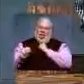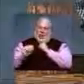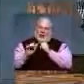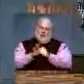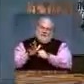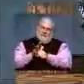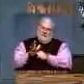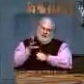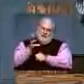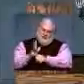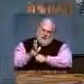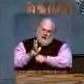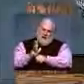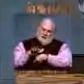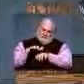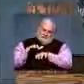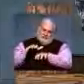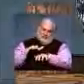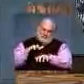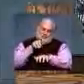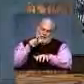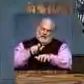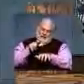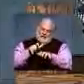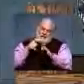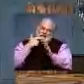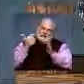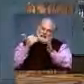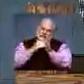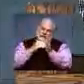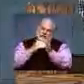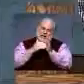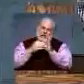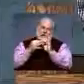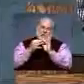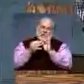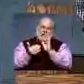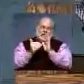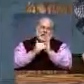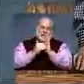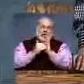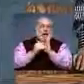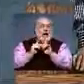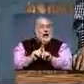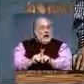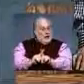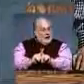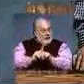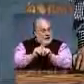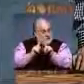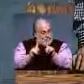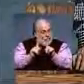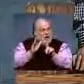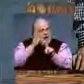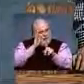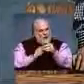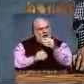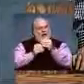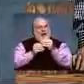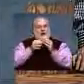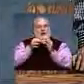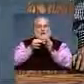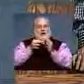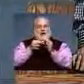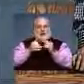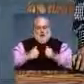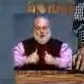the concentration of apartments. I don't feel the need to rehash that with you and waste your time. I do want to, however, say that as